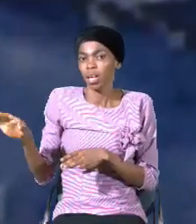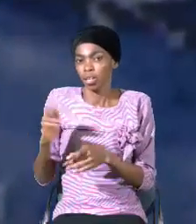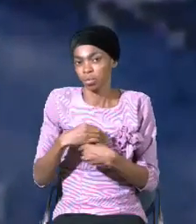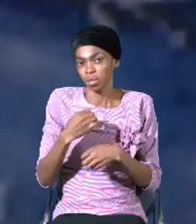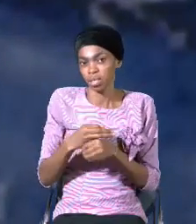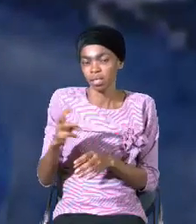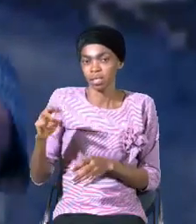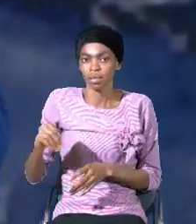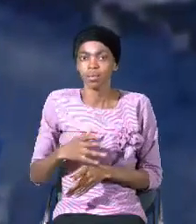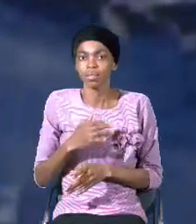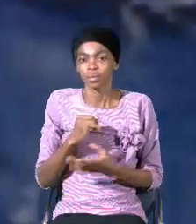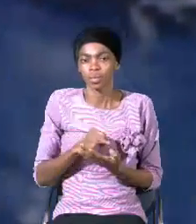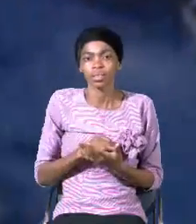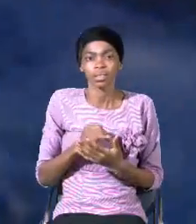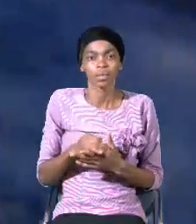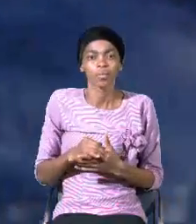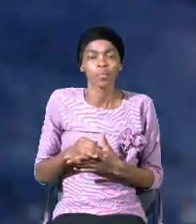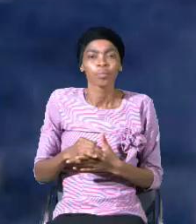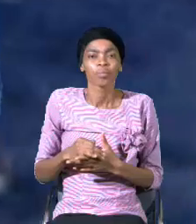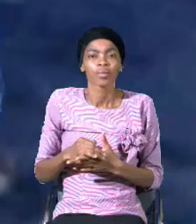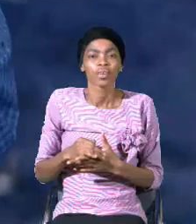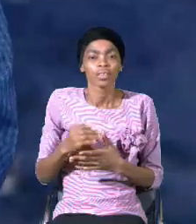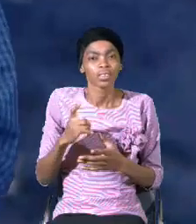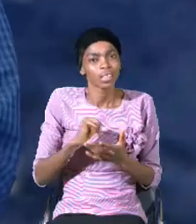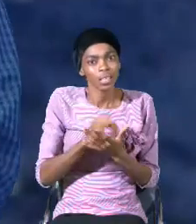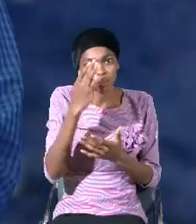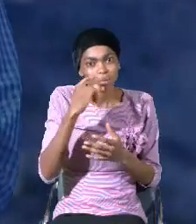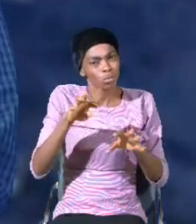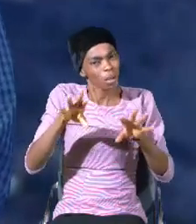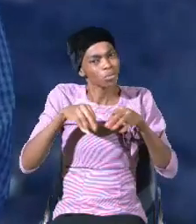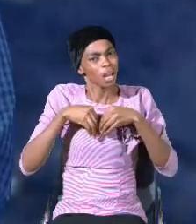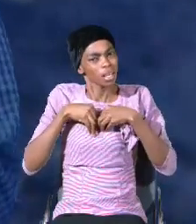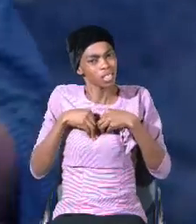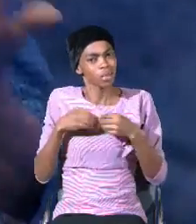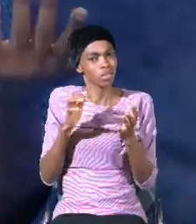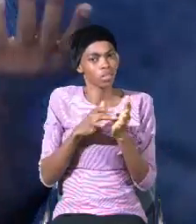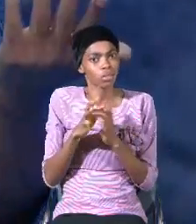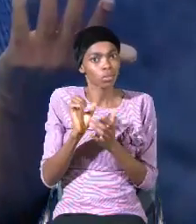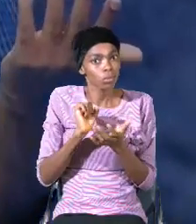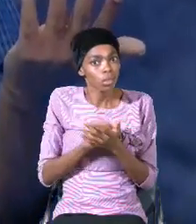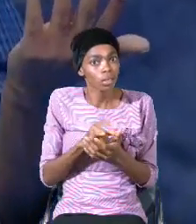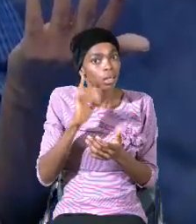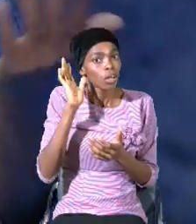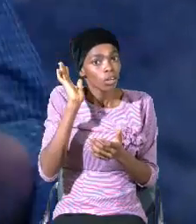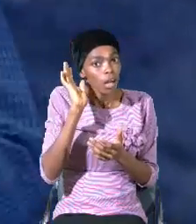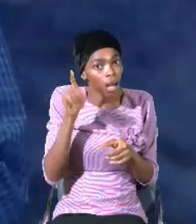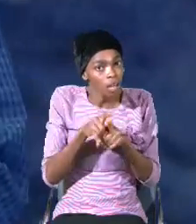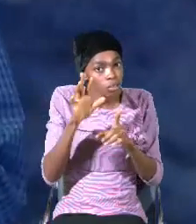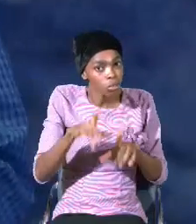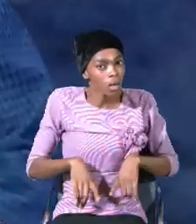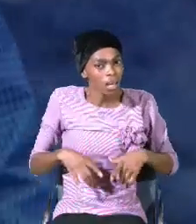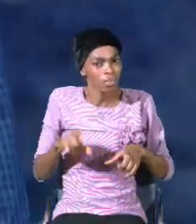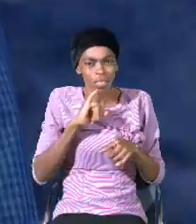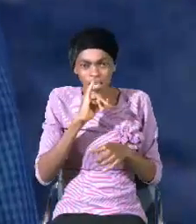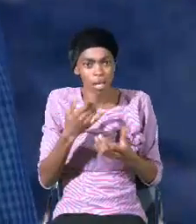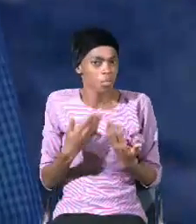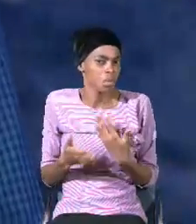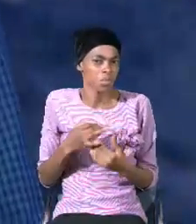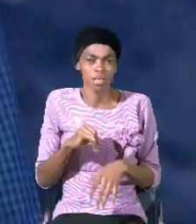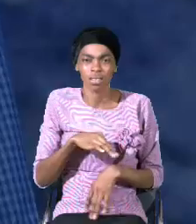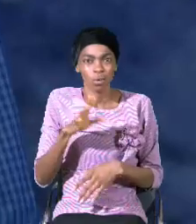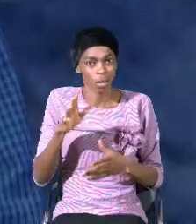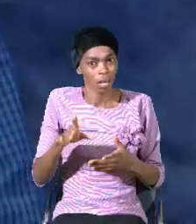he sent Jesus. So that as your life is now, maybe your life is messed up. The Lord